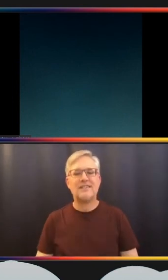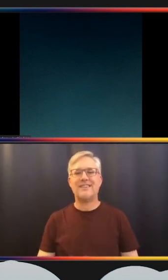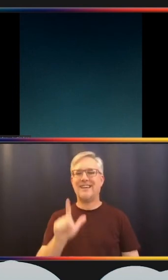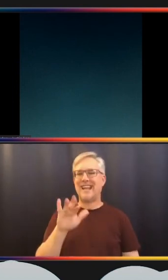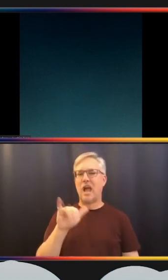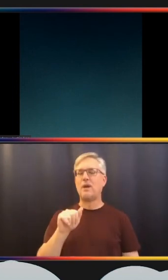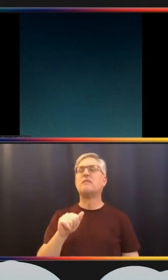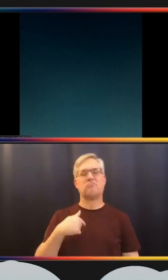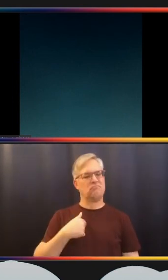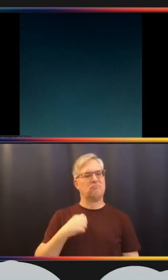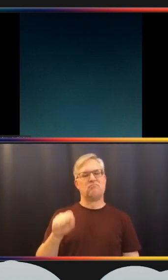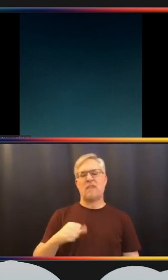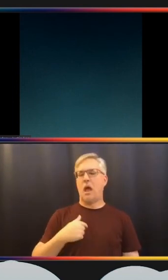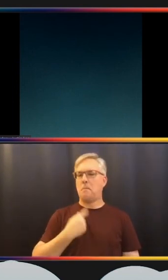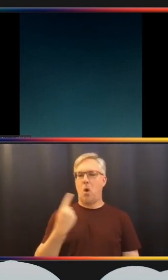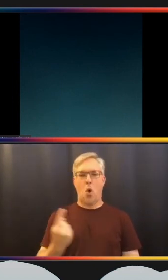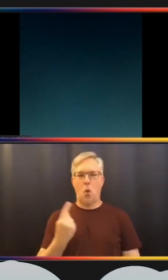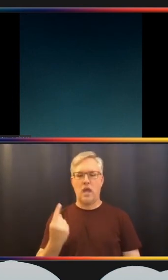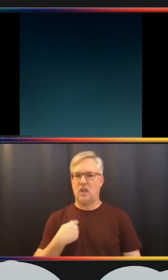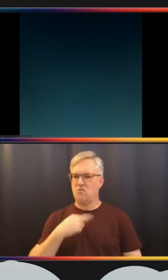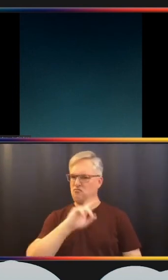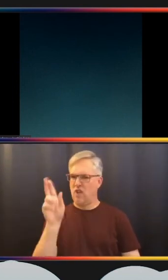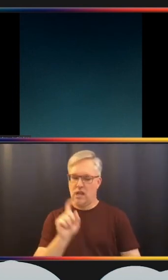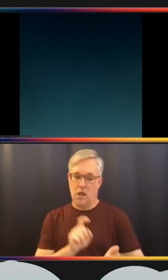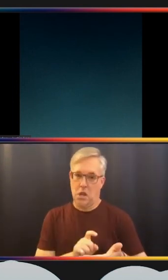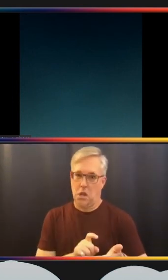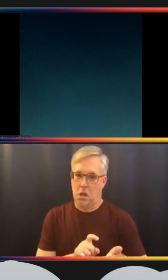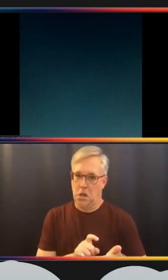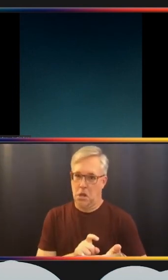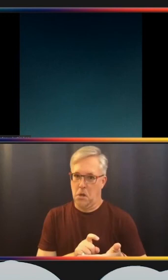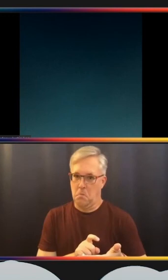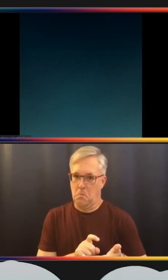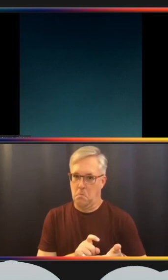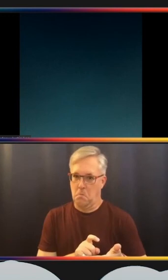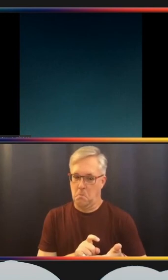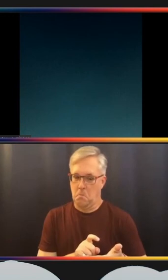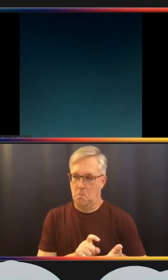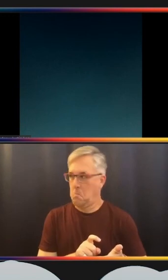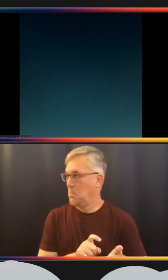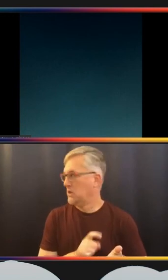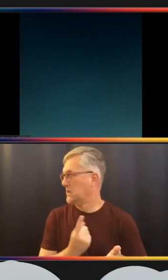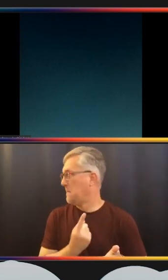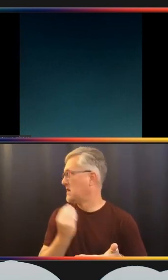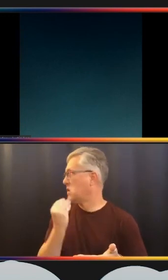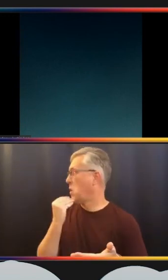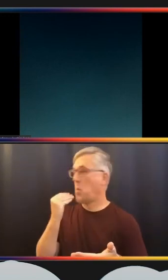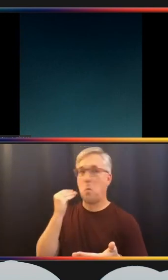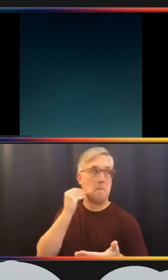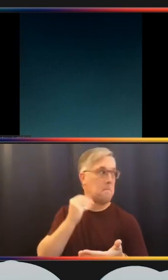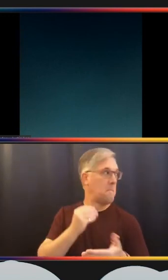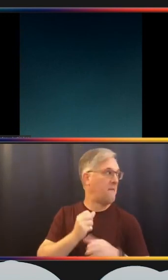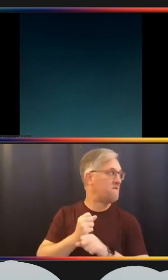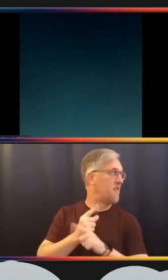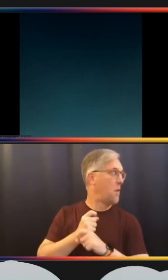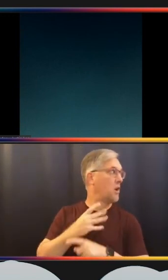my finger like right over the mute. I'm like listening. Is anybody home? Is there fireworks outside? Like,